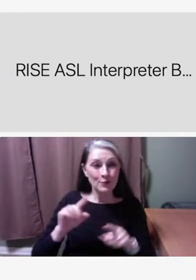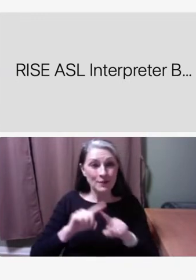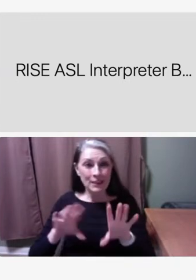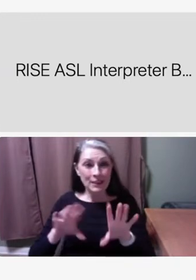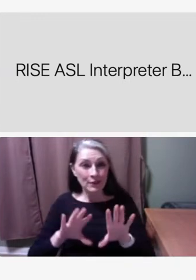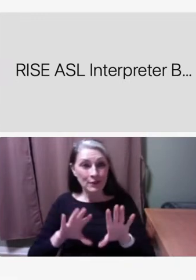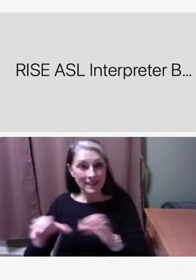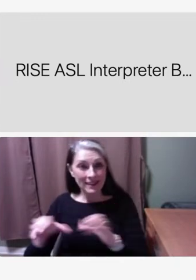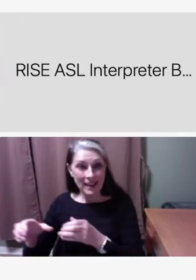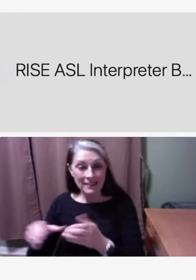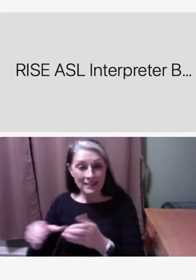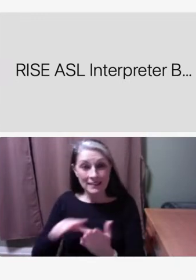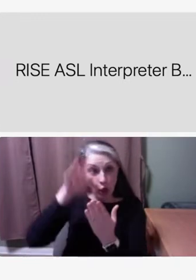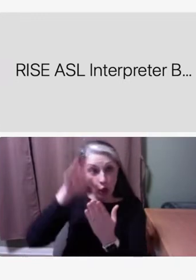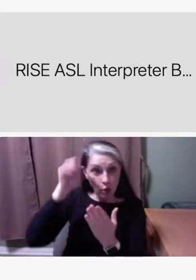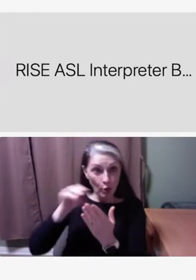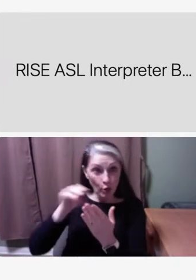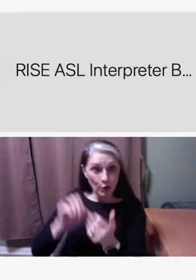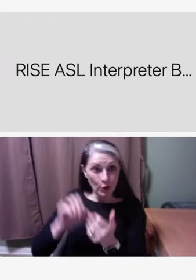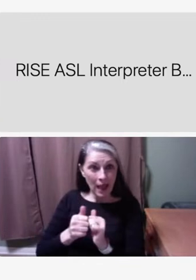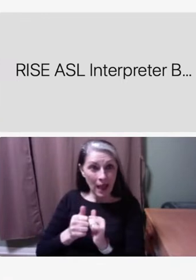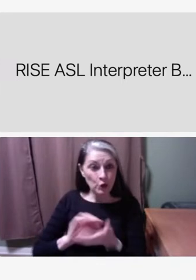leader.